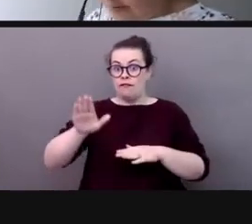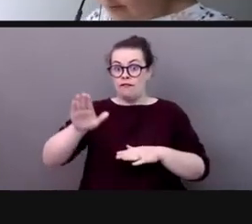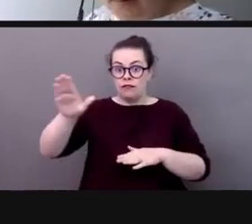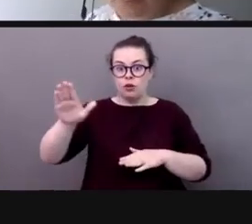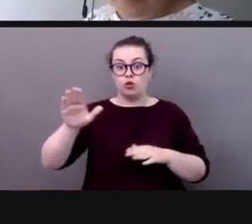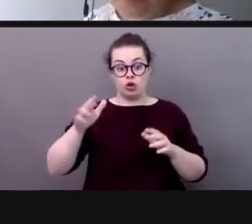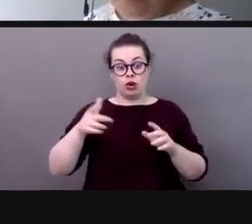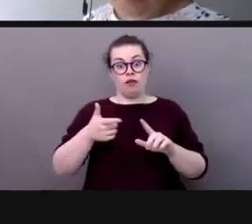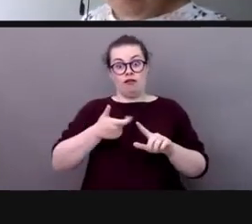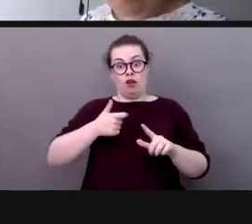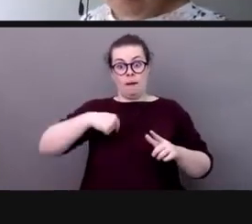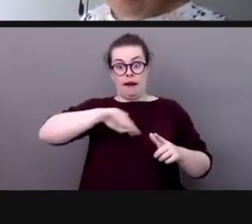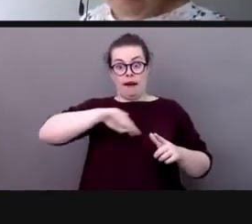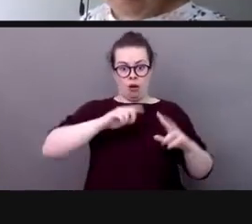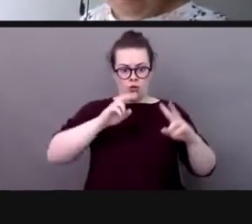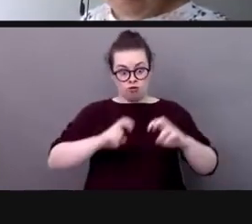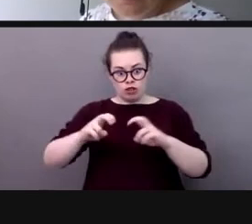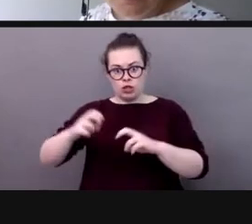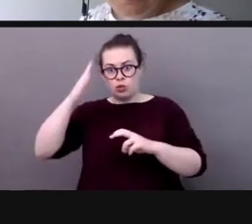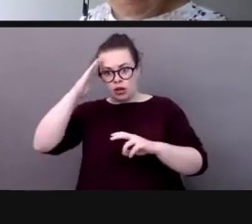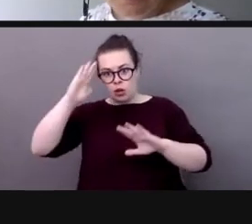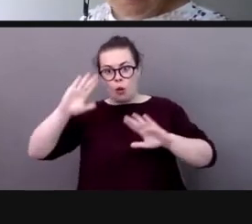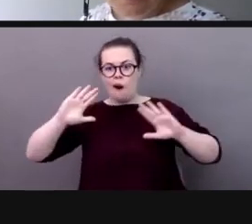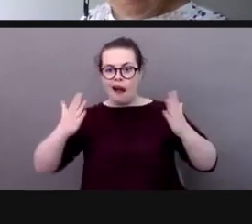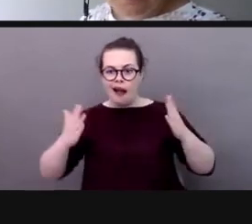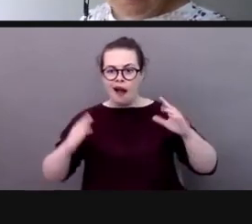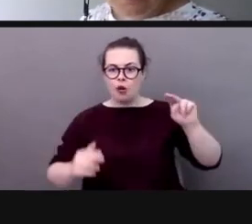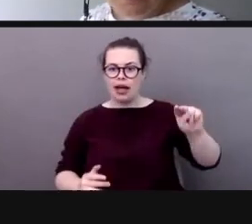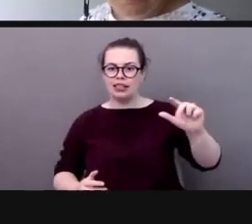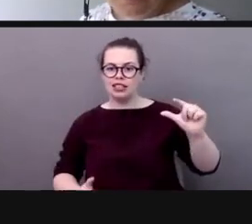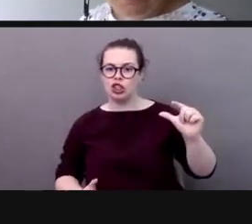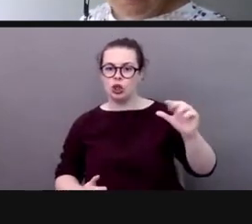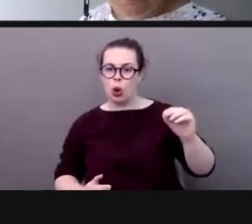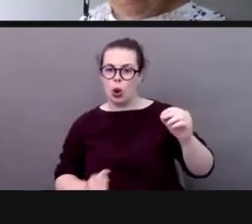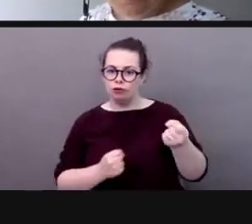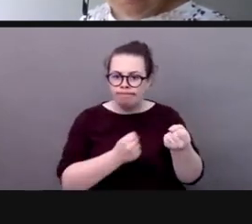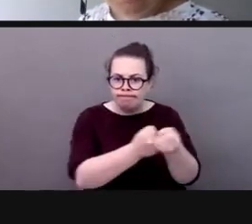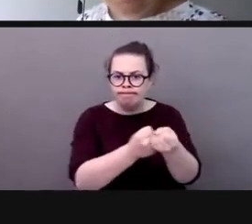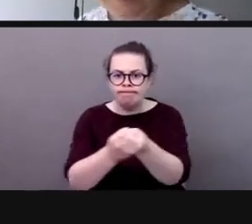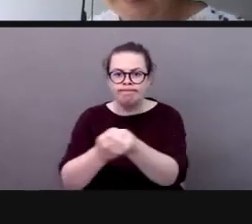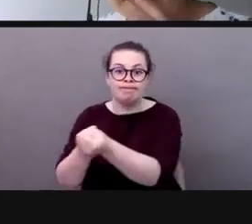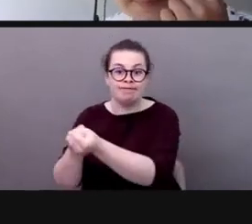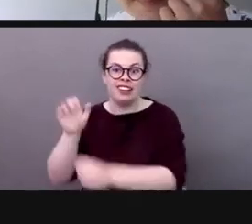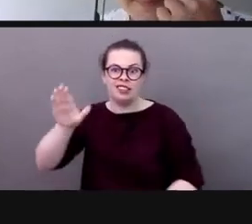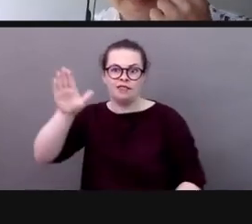on the ground on this issue. Thank you.